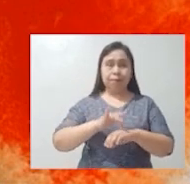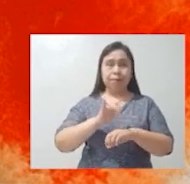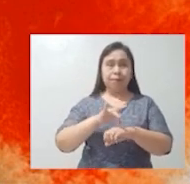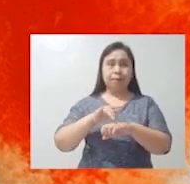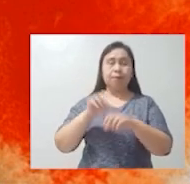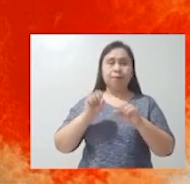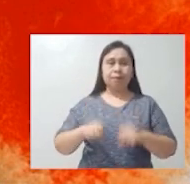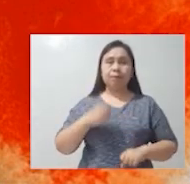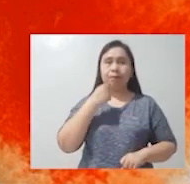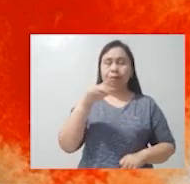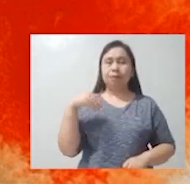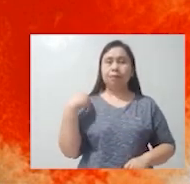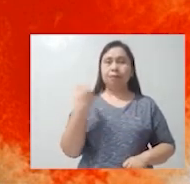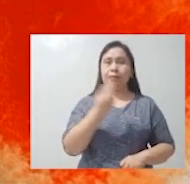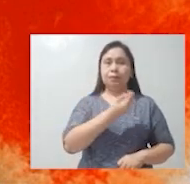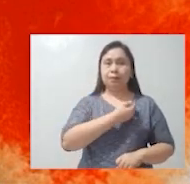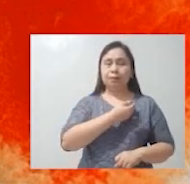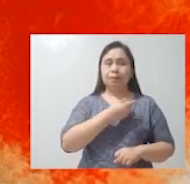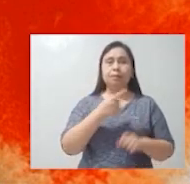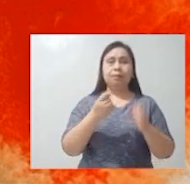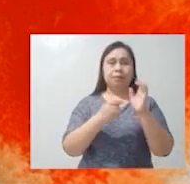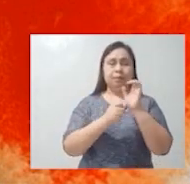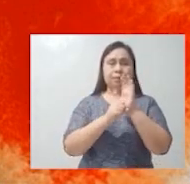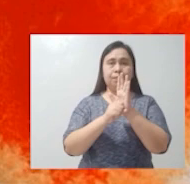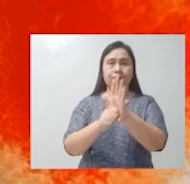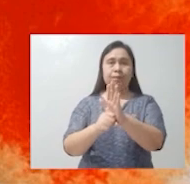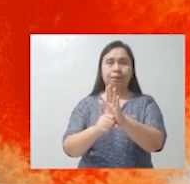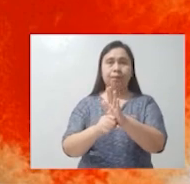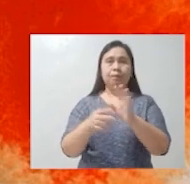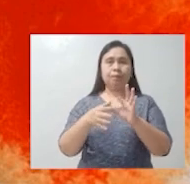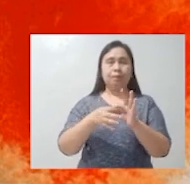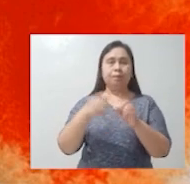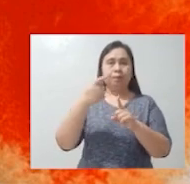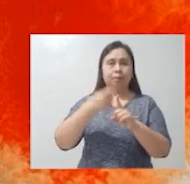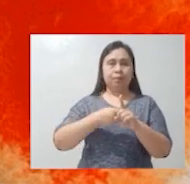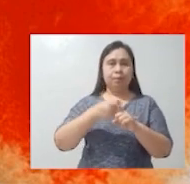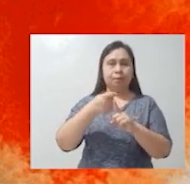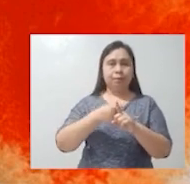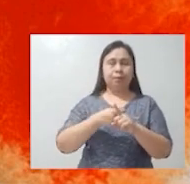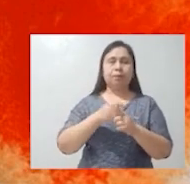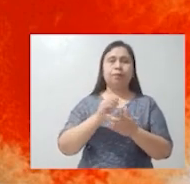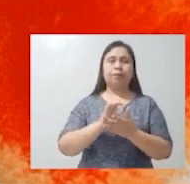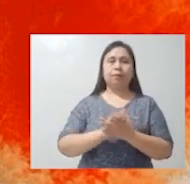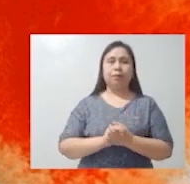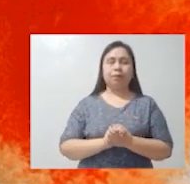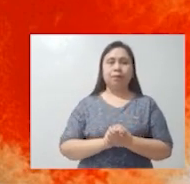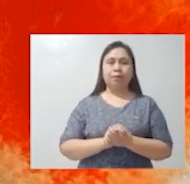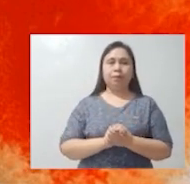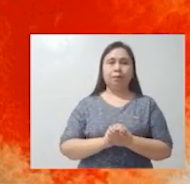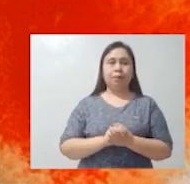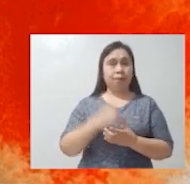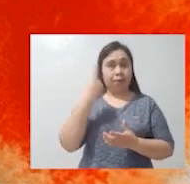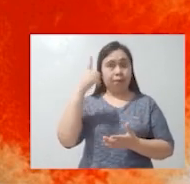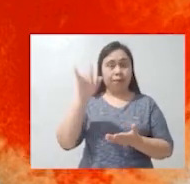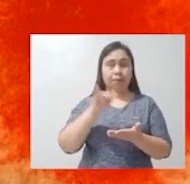the qualitative indication of temperature, and it is often misleading. For